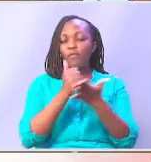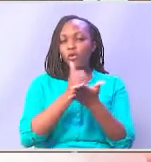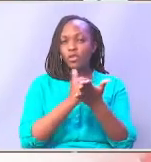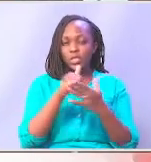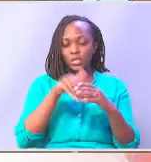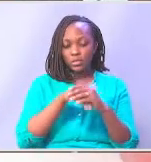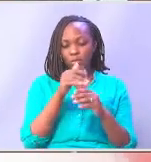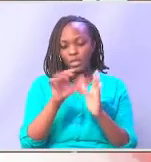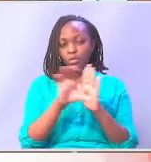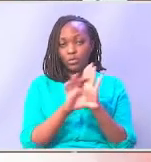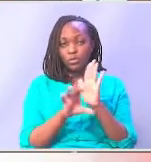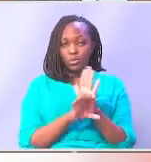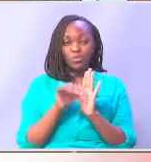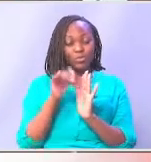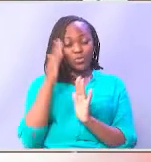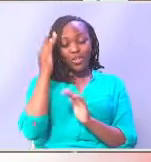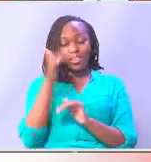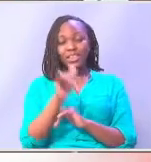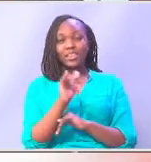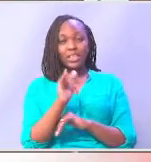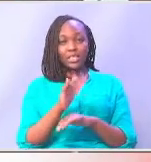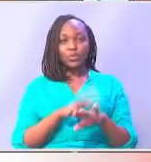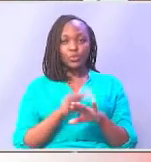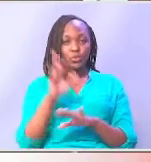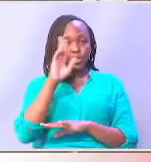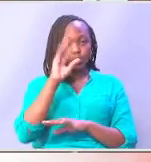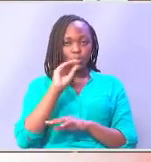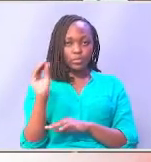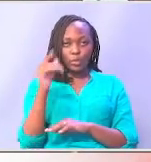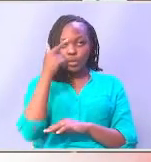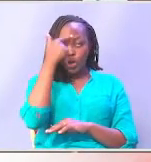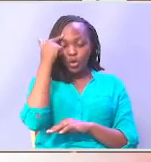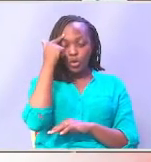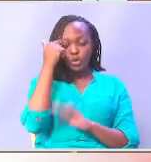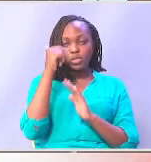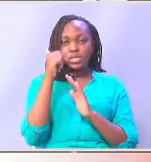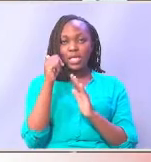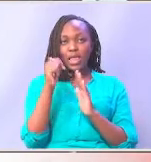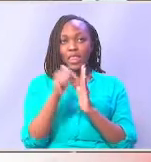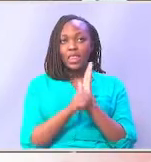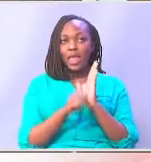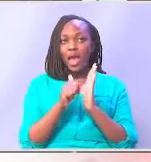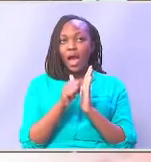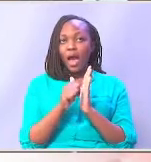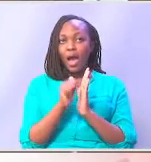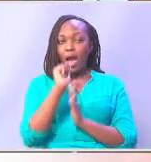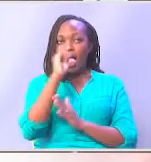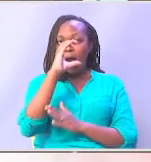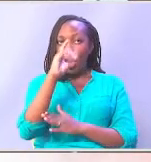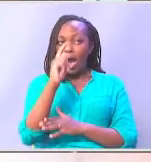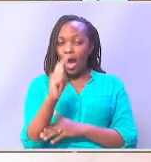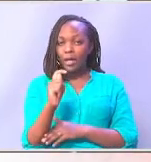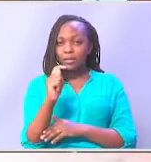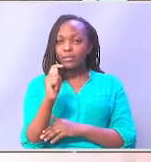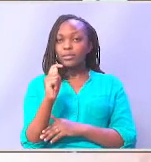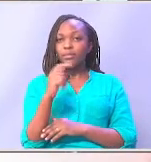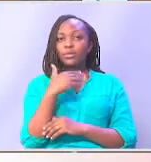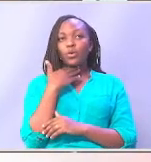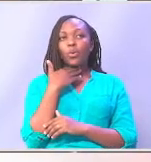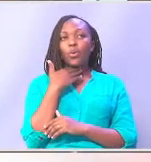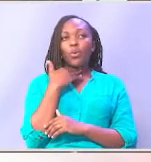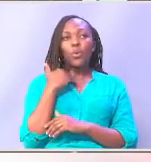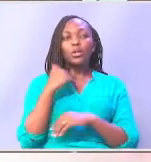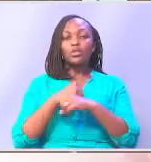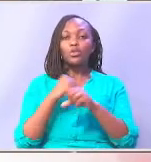But to me, that's not a good reason, because the Act tries to amplify what is